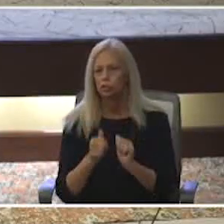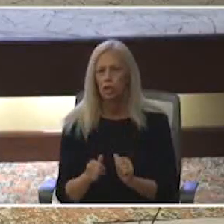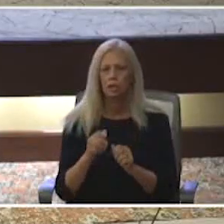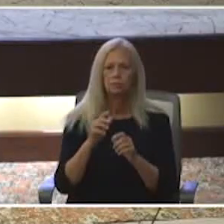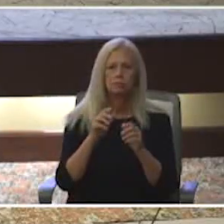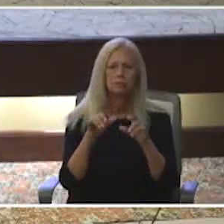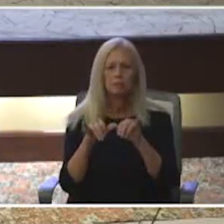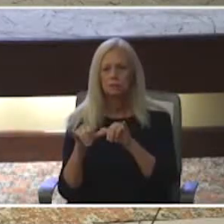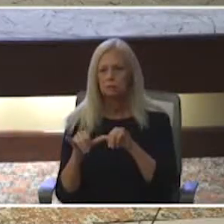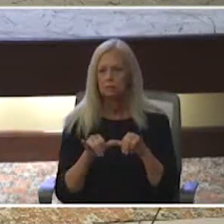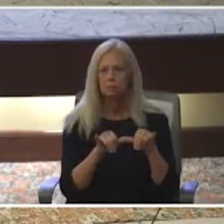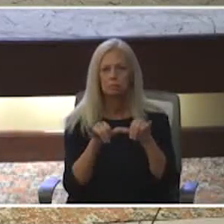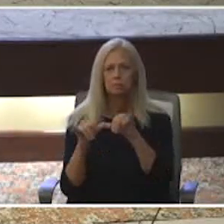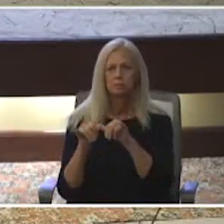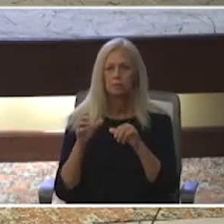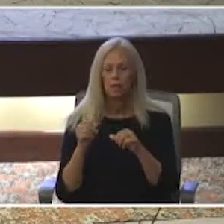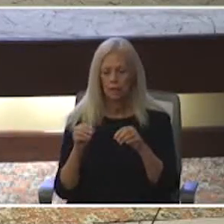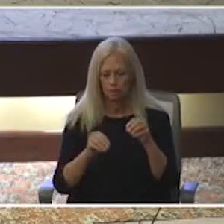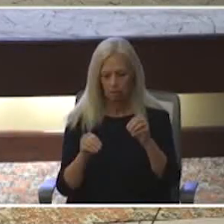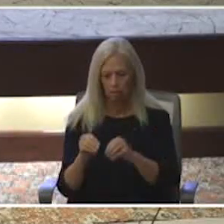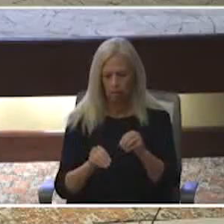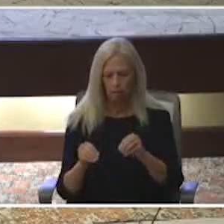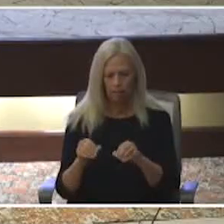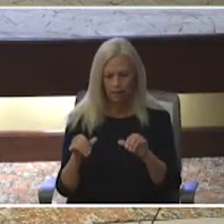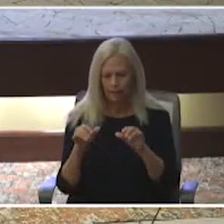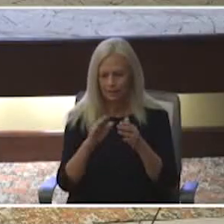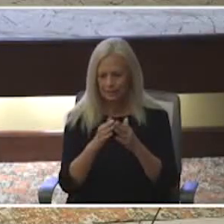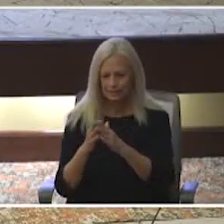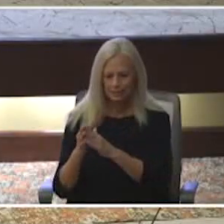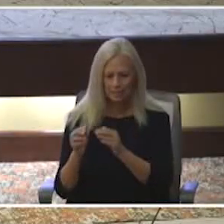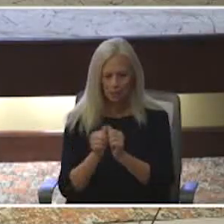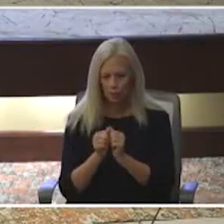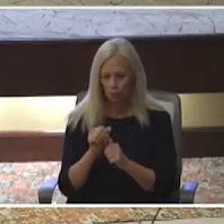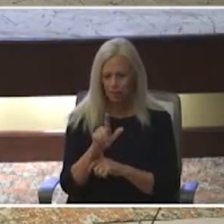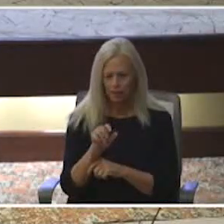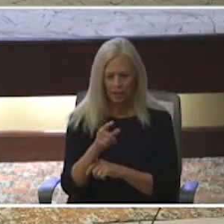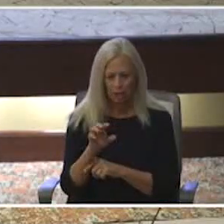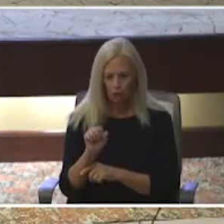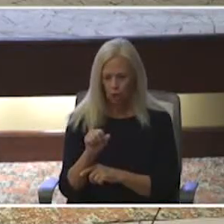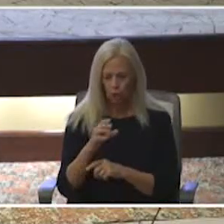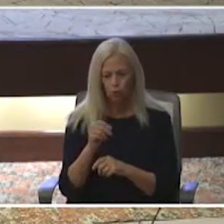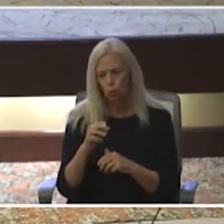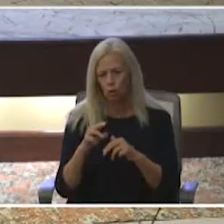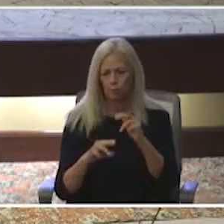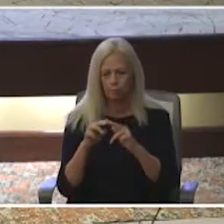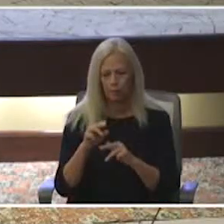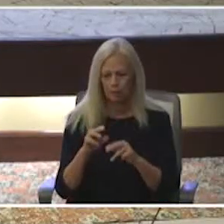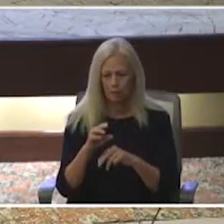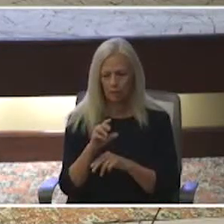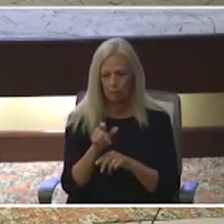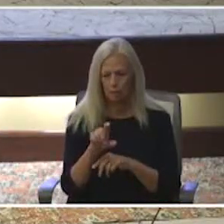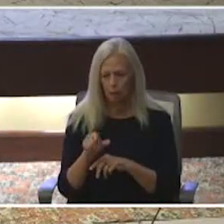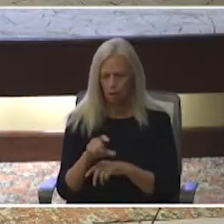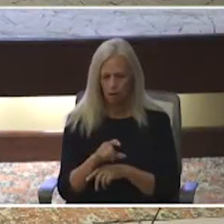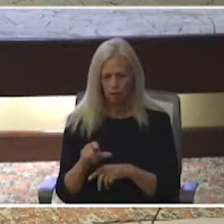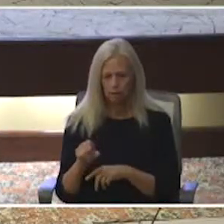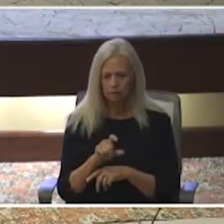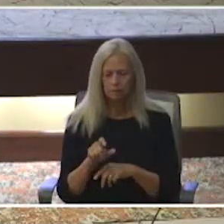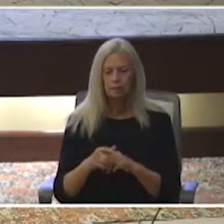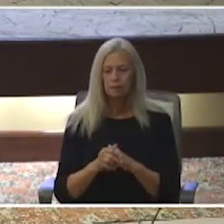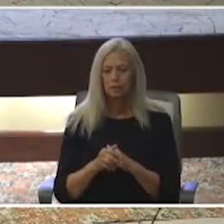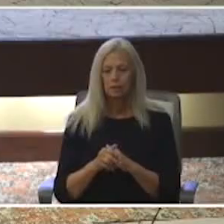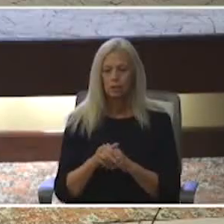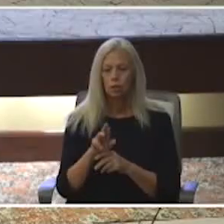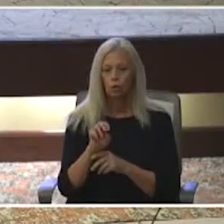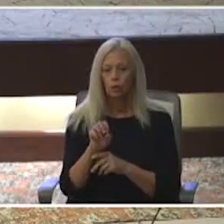asked to put a Lego city together with these Legos or these building blocks. Under your traditional zoning, you would take those